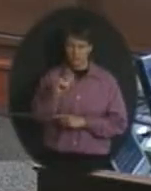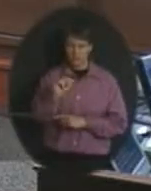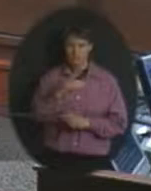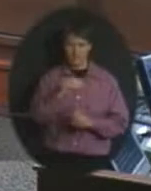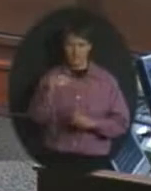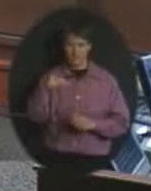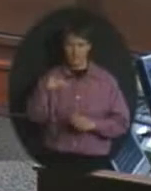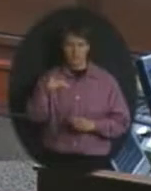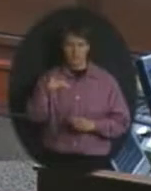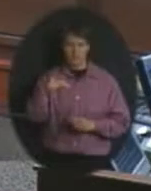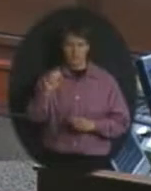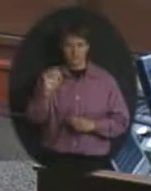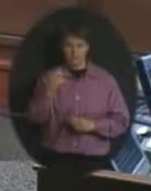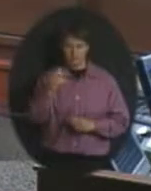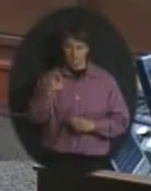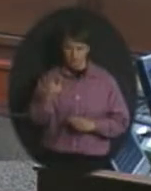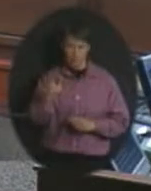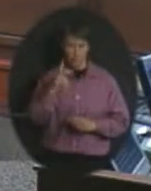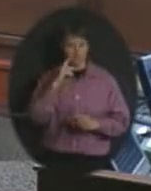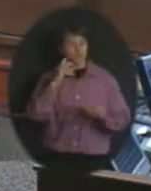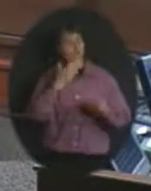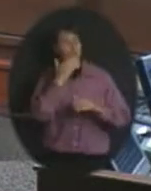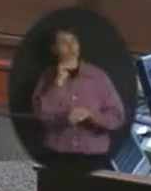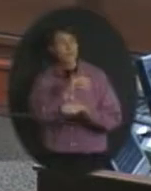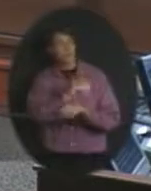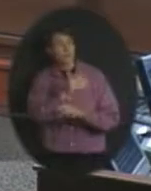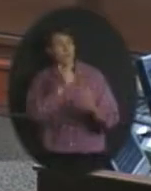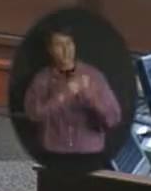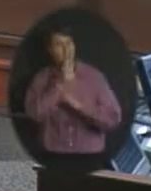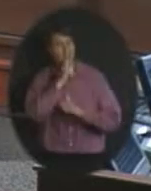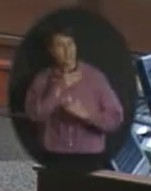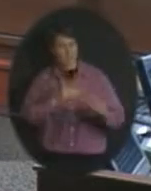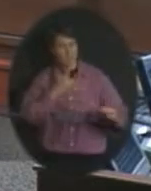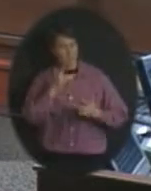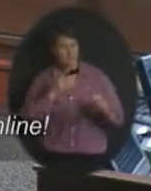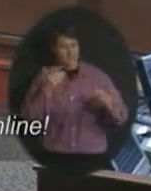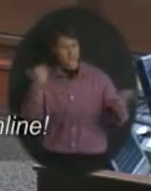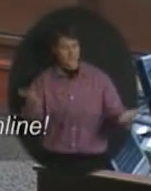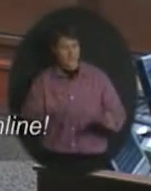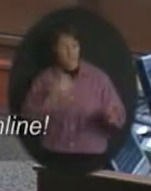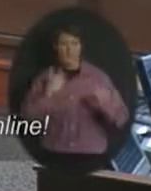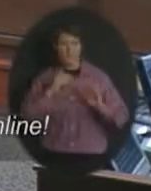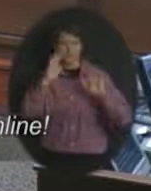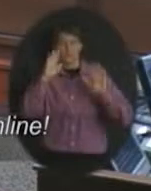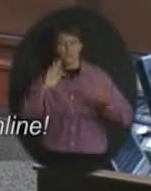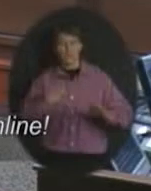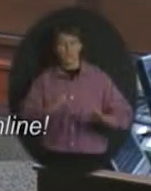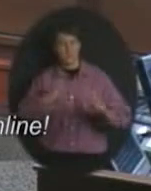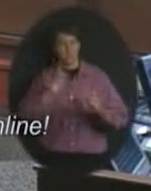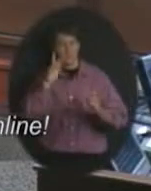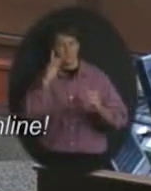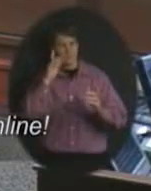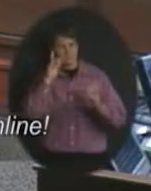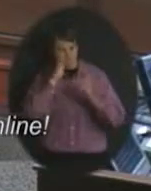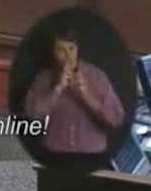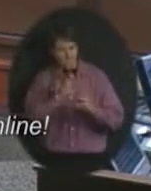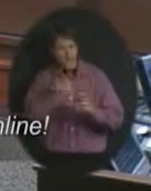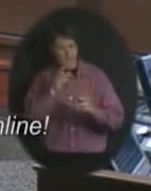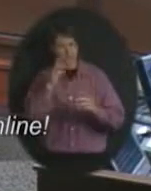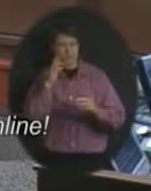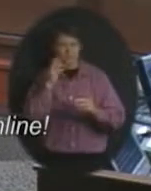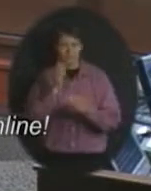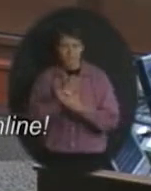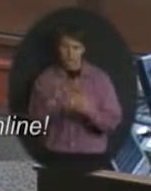Good evening, everyone. We are a packed room, but welcome. We're very excited. We have some wonderful recognitions to share with our Board